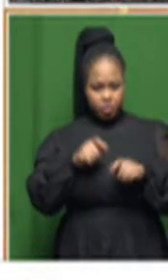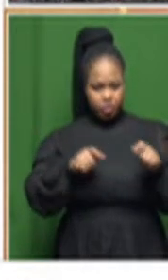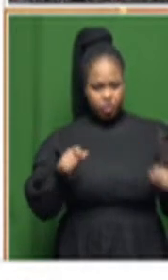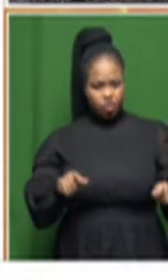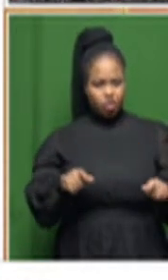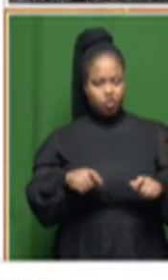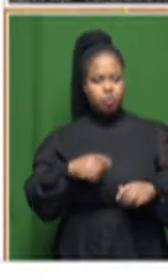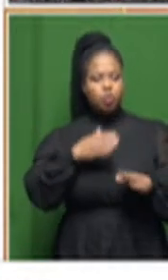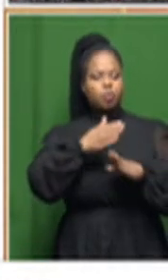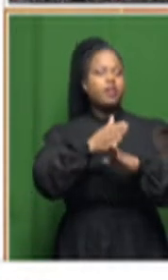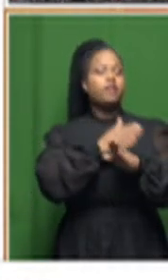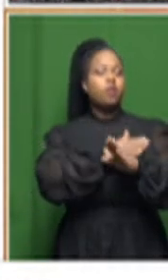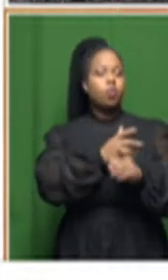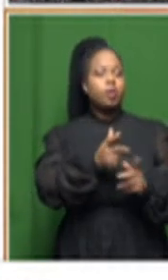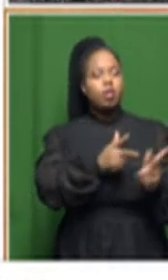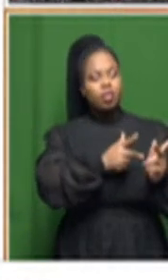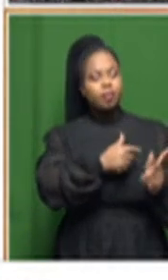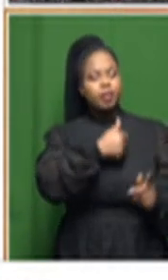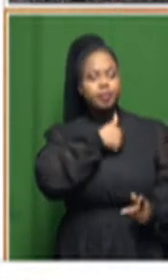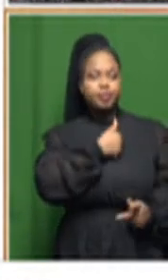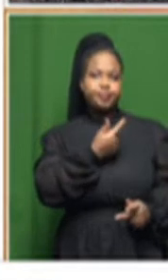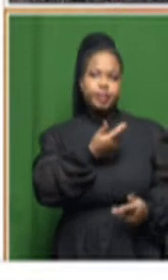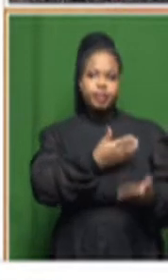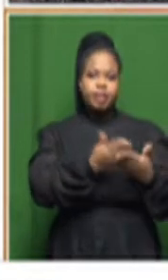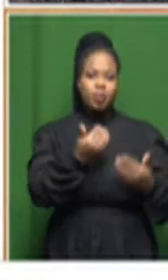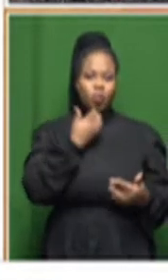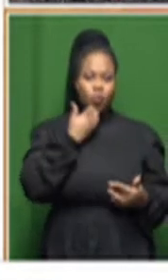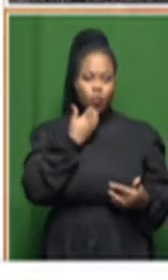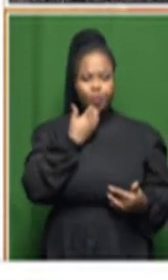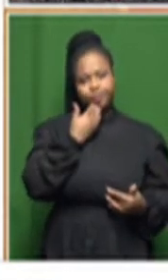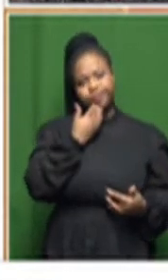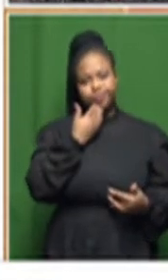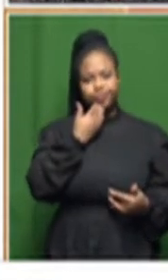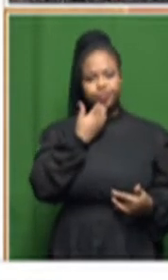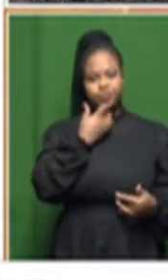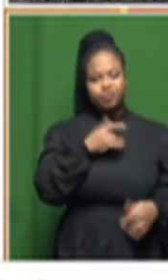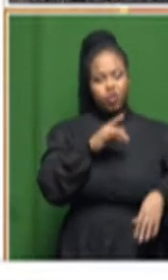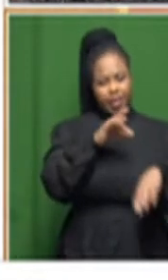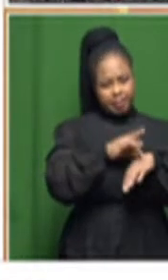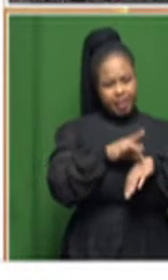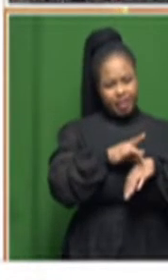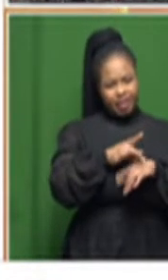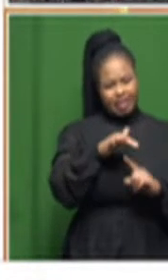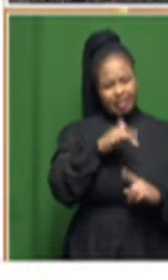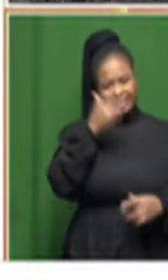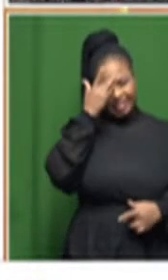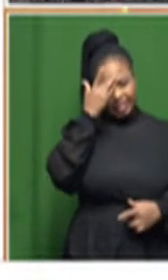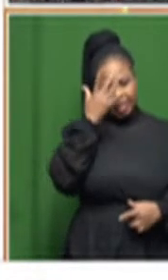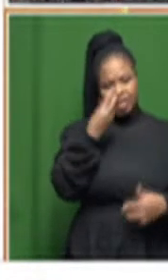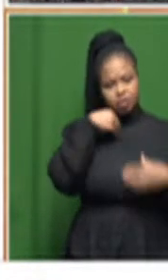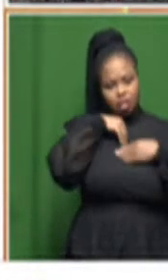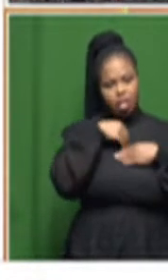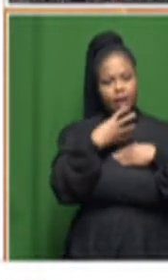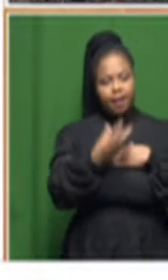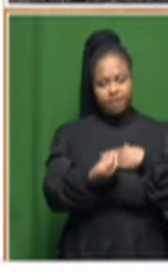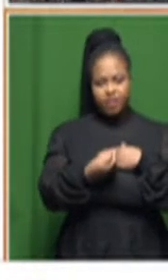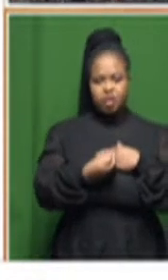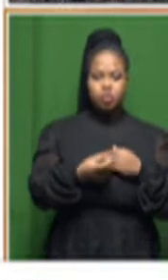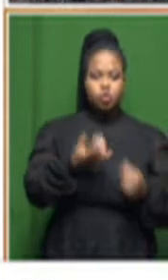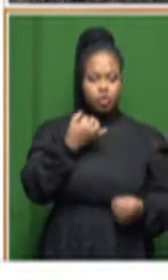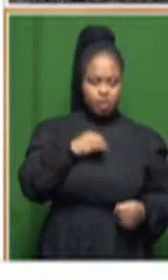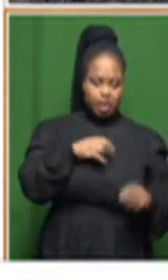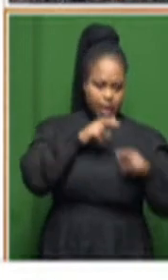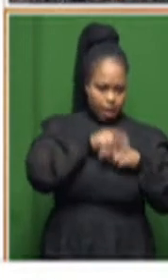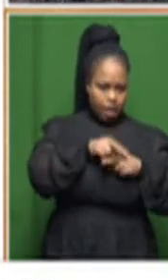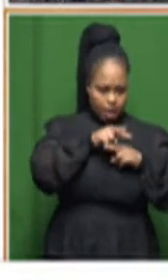in the clinical trials, for example, those with underlying medical conditions. So it's very important to